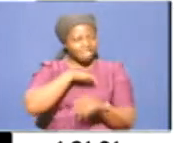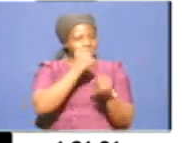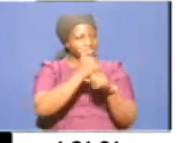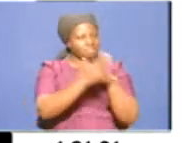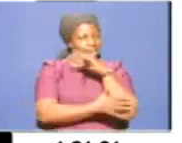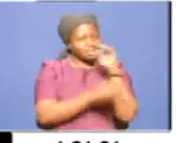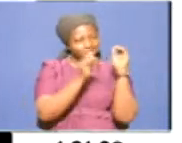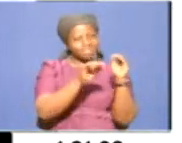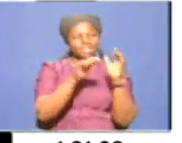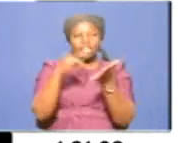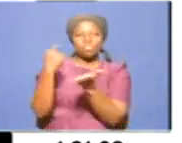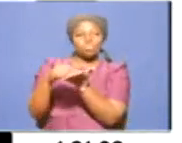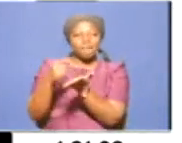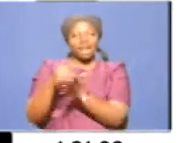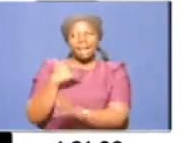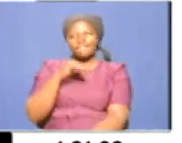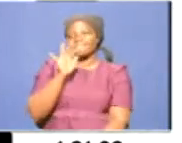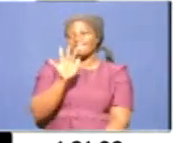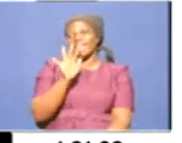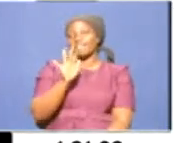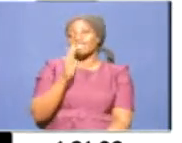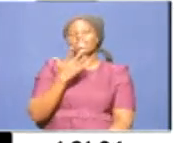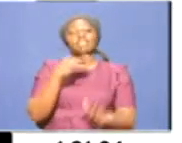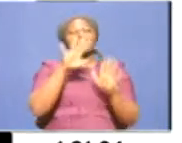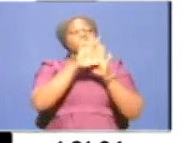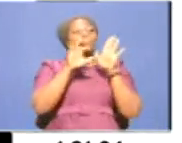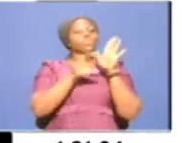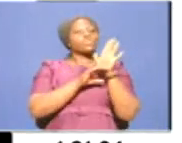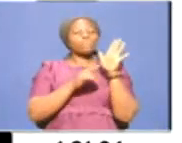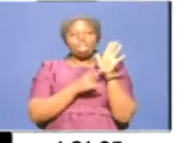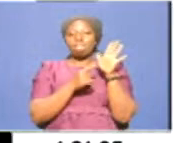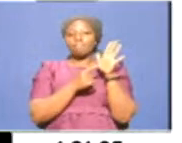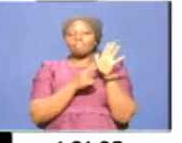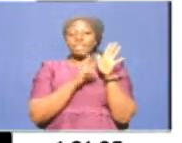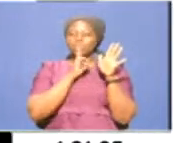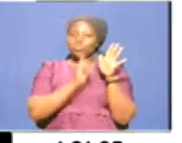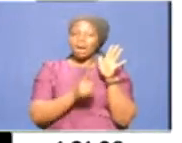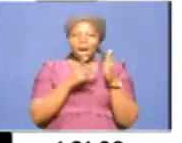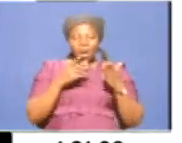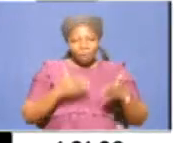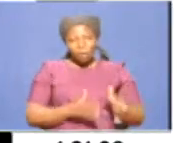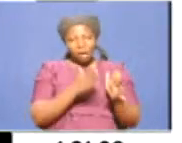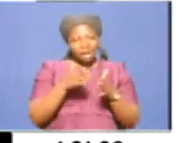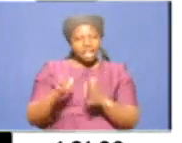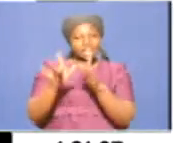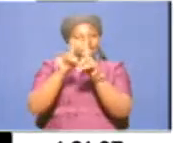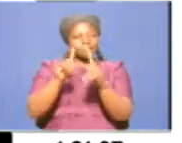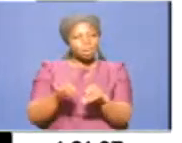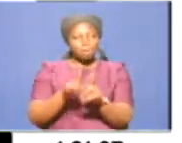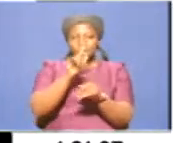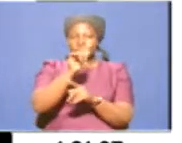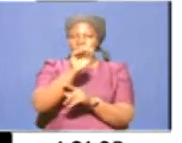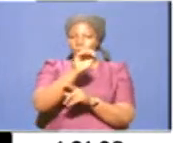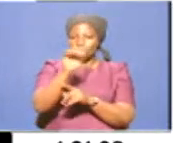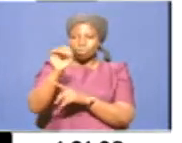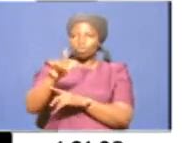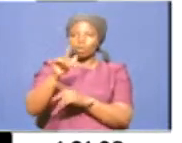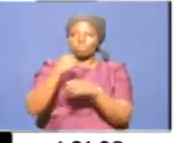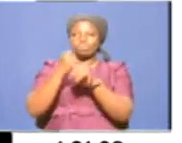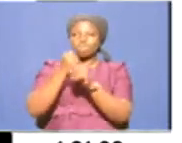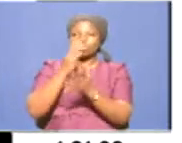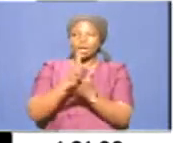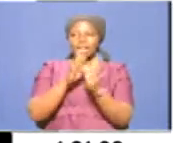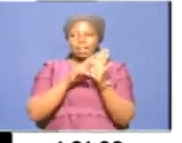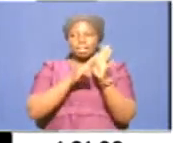5. Okay. I mean, and our constitutions are the sure ways and tools to ensure that representation of persons with disabilities is